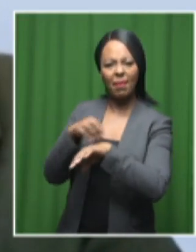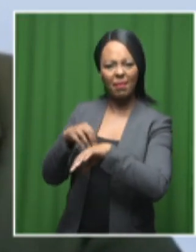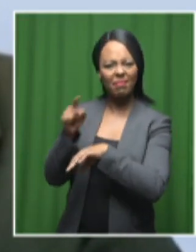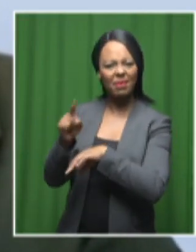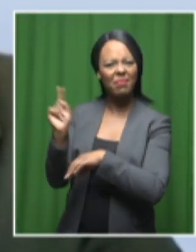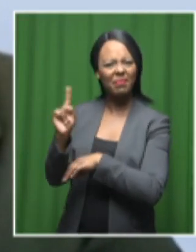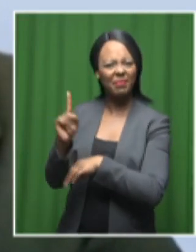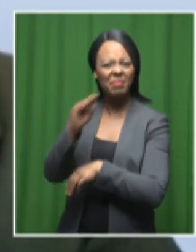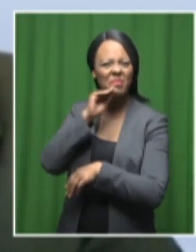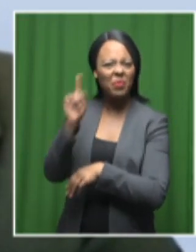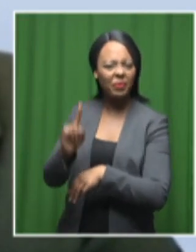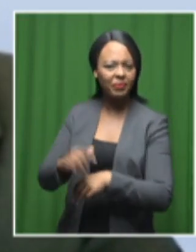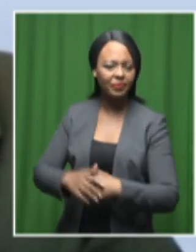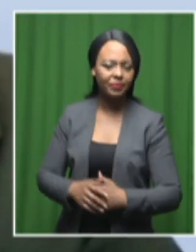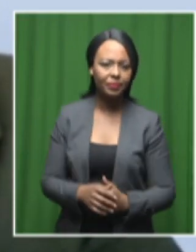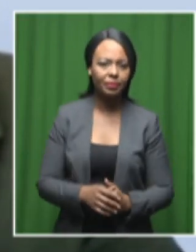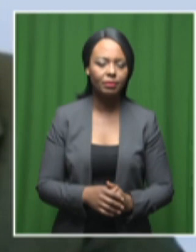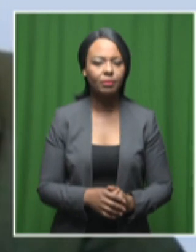eczema. What is it?